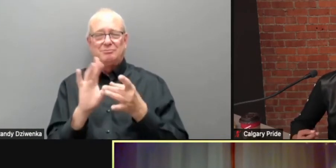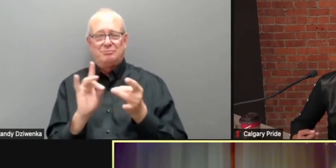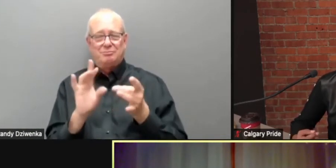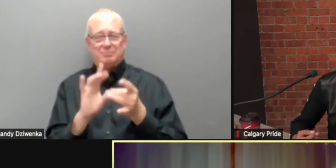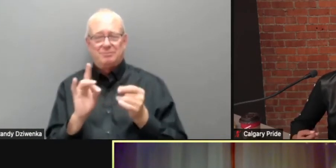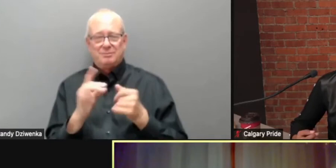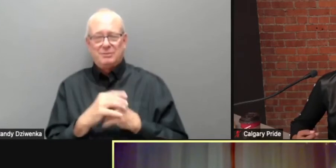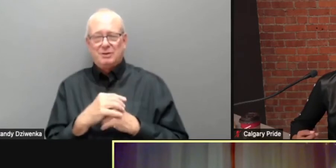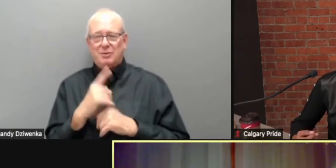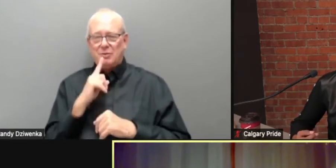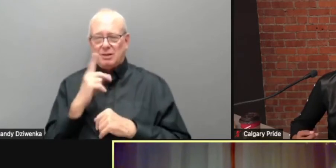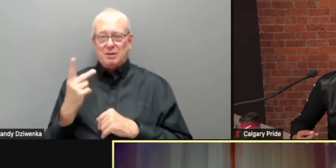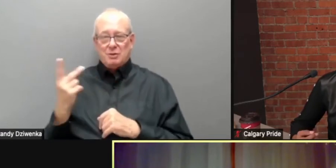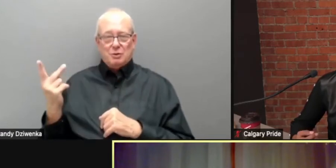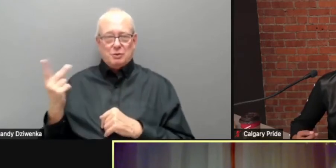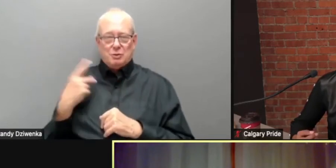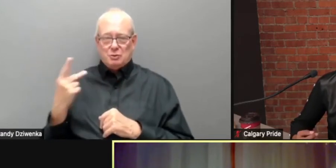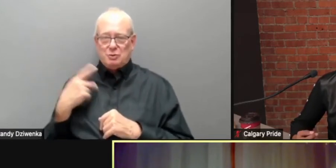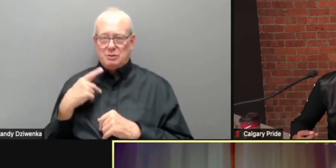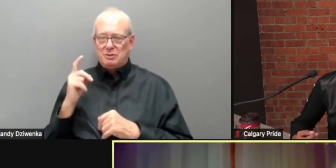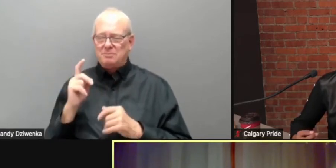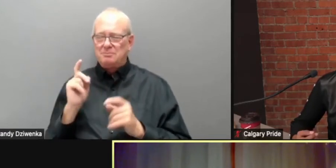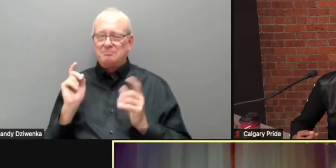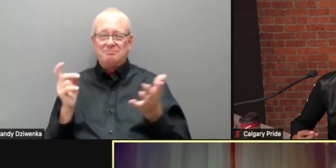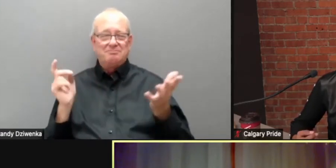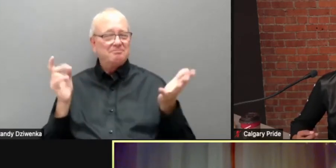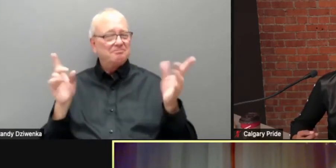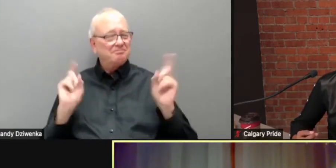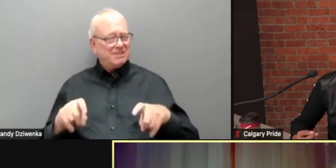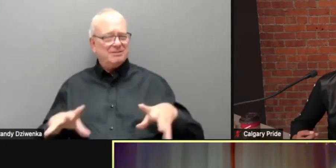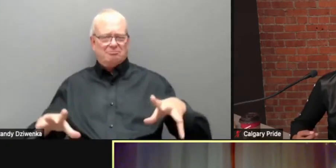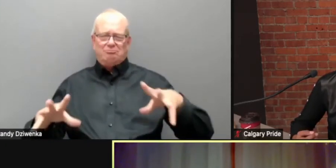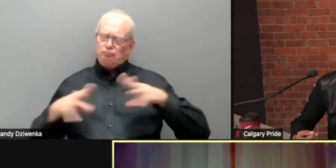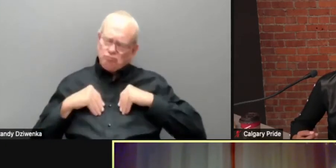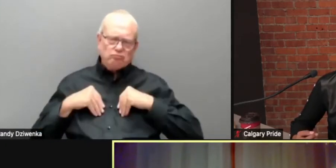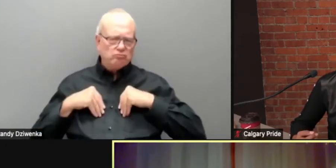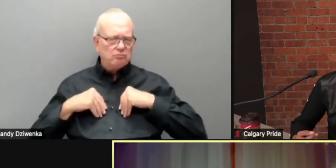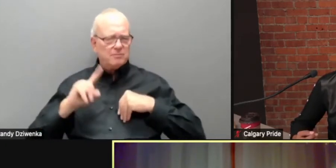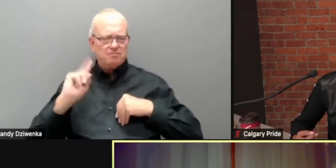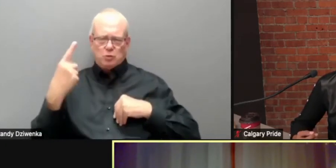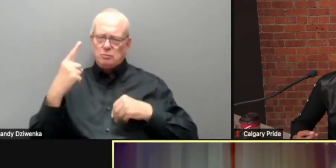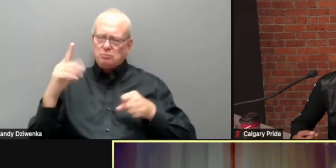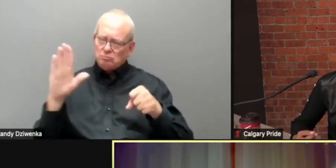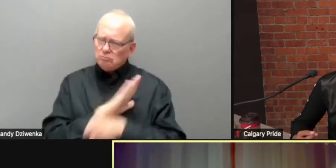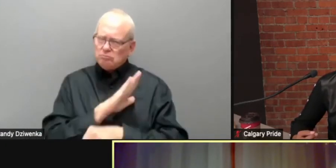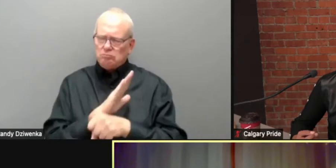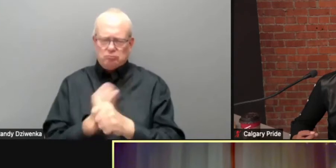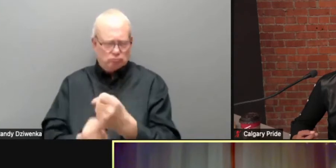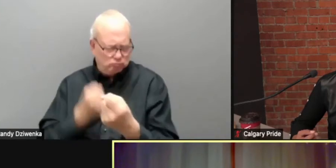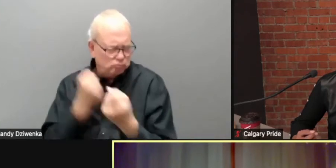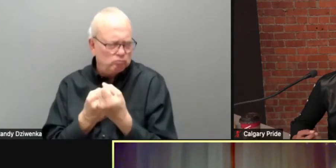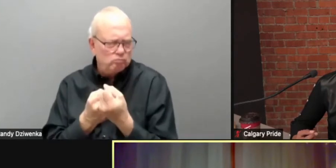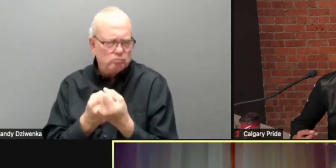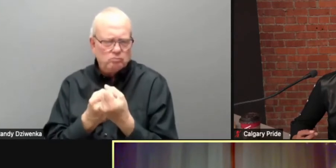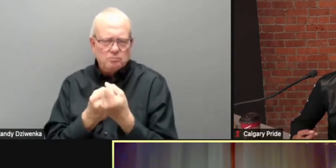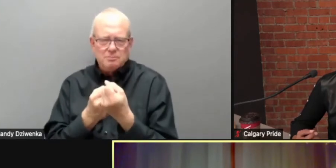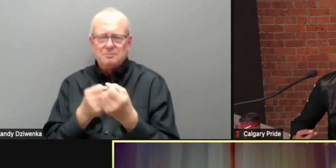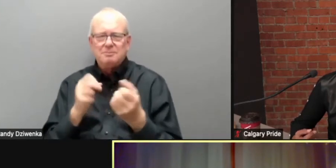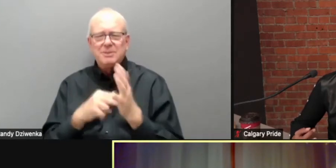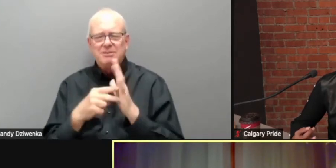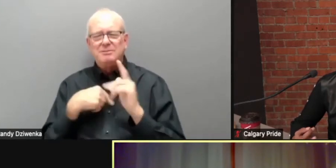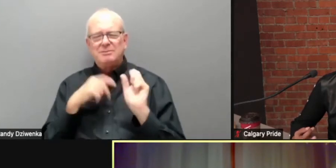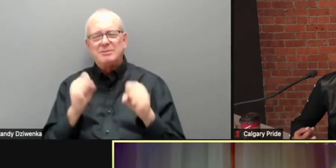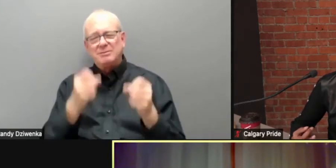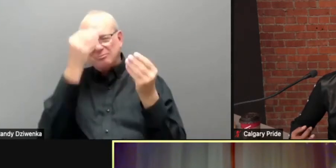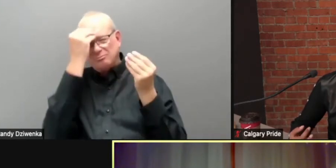Our acceptance and our support is going to be his strength for him to come out to Nanima, which, thank God